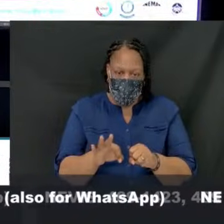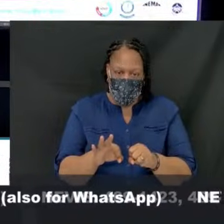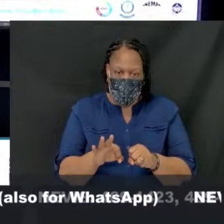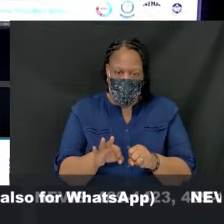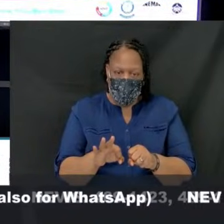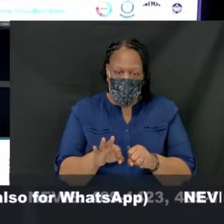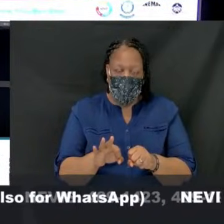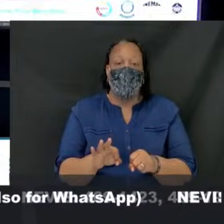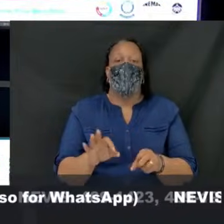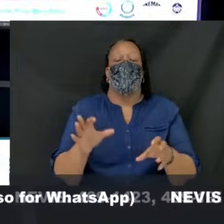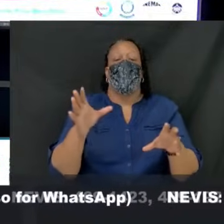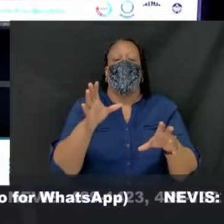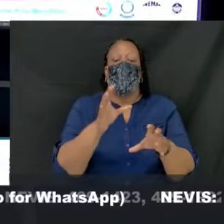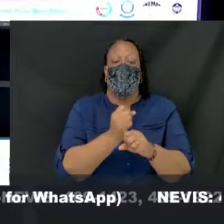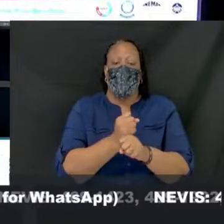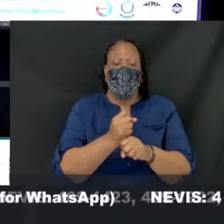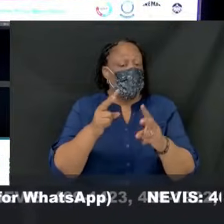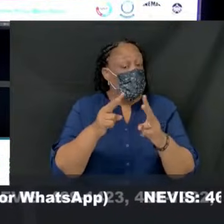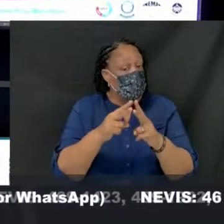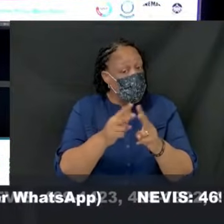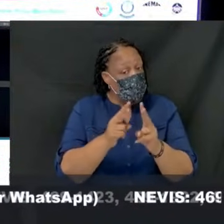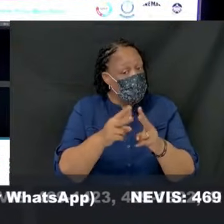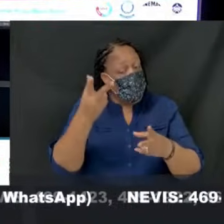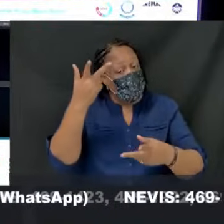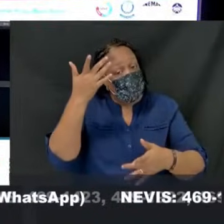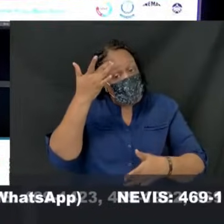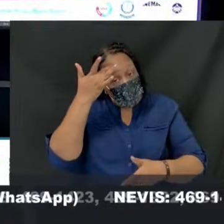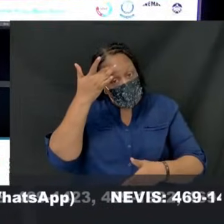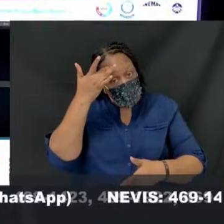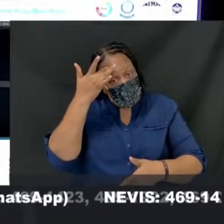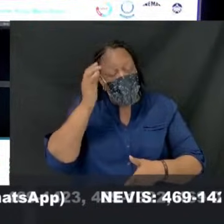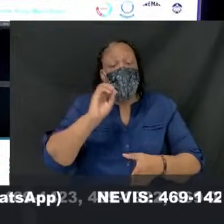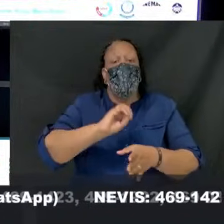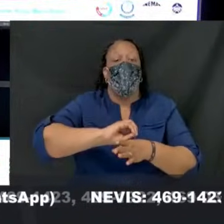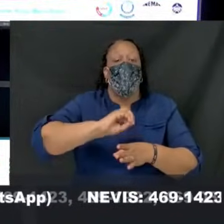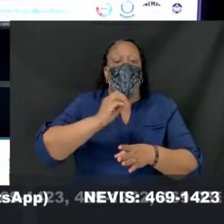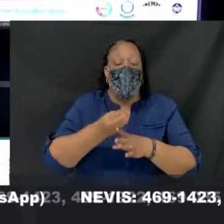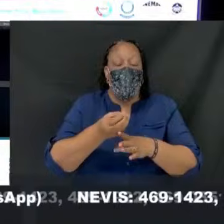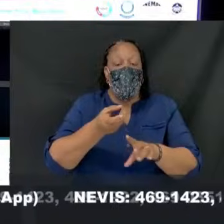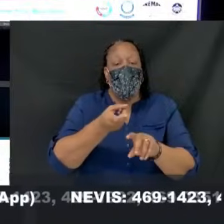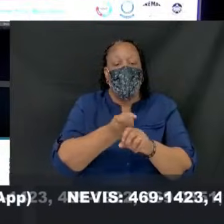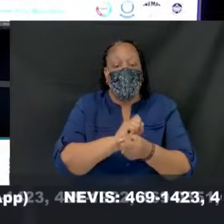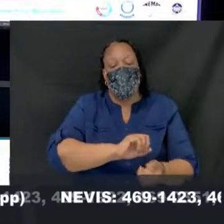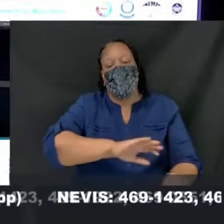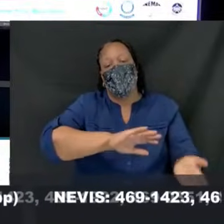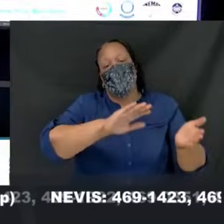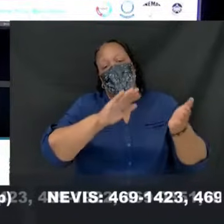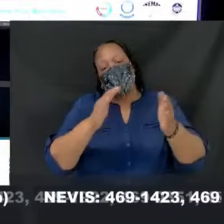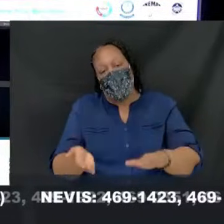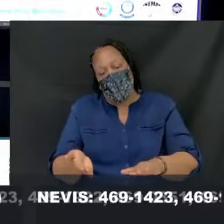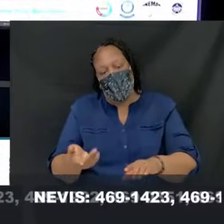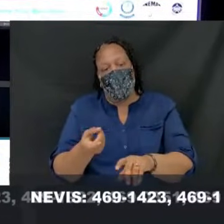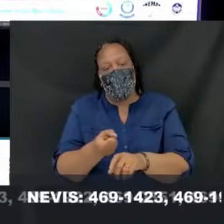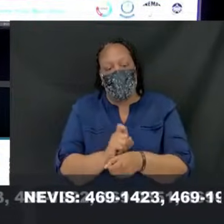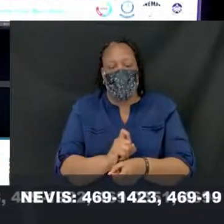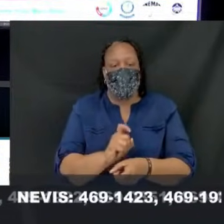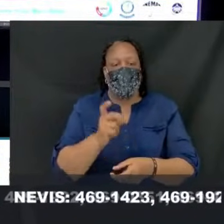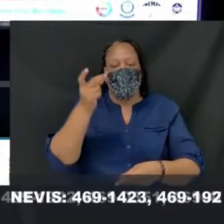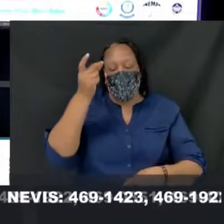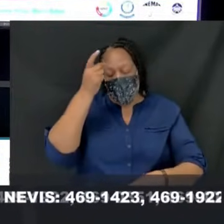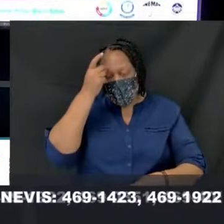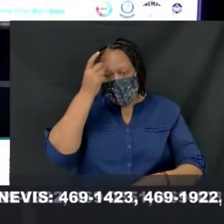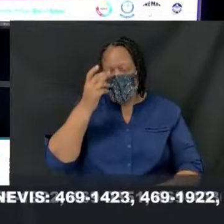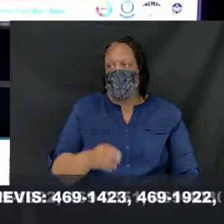or dying from COVID-19. I also want to mention here too that the majority of